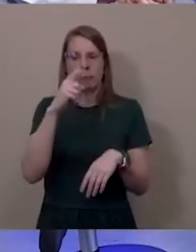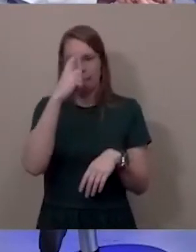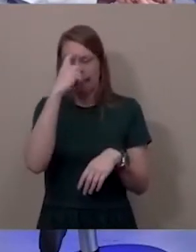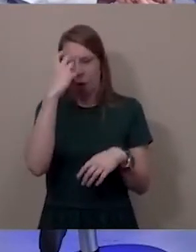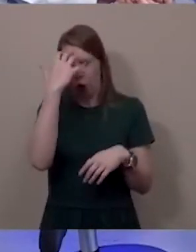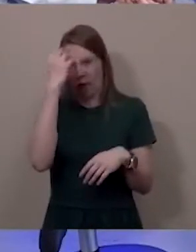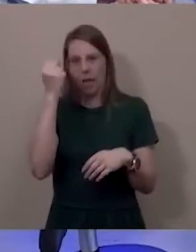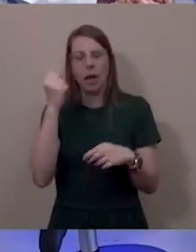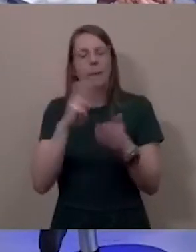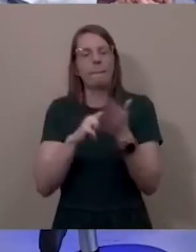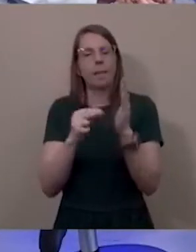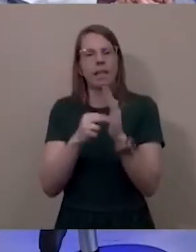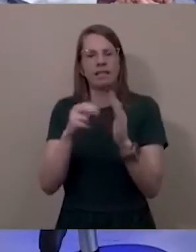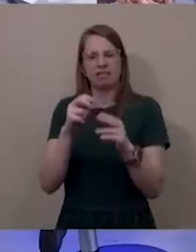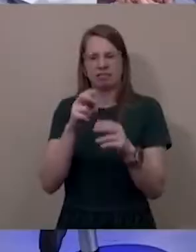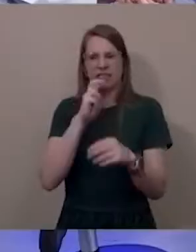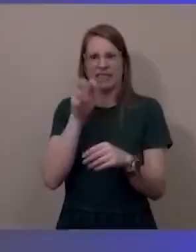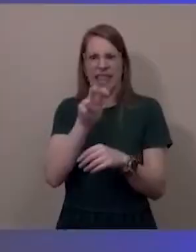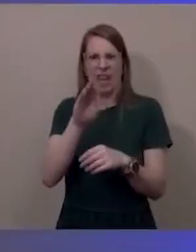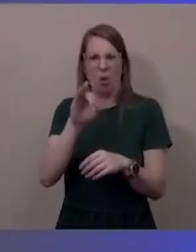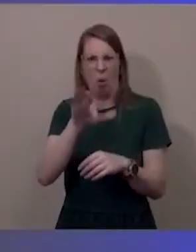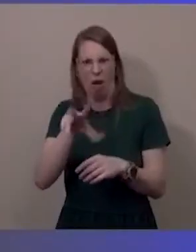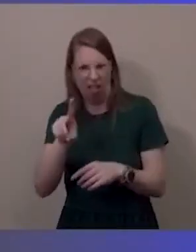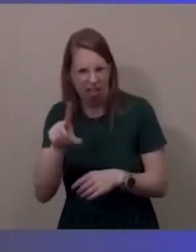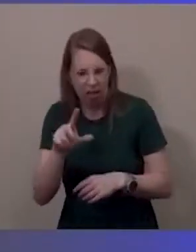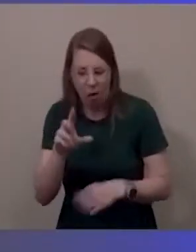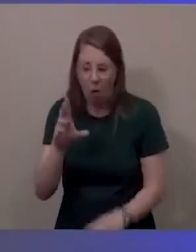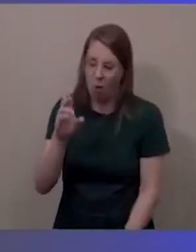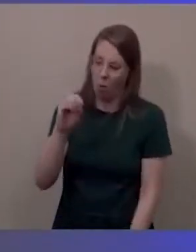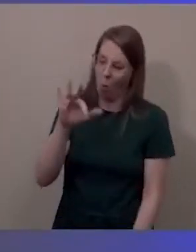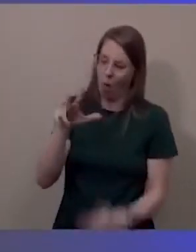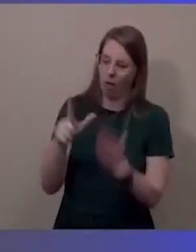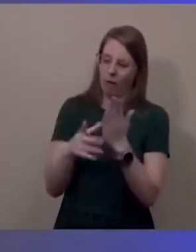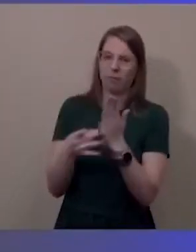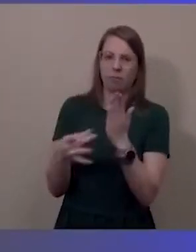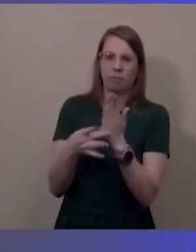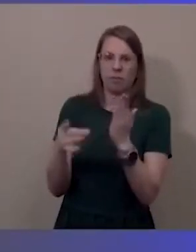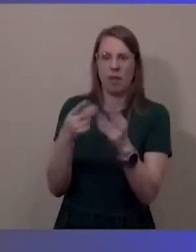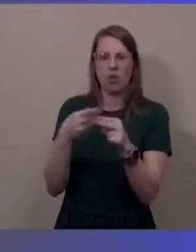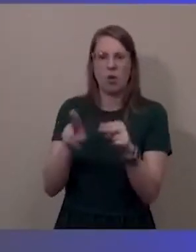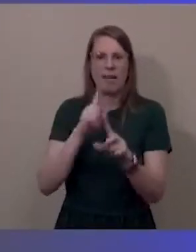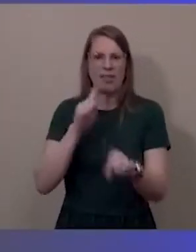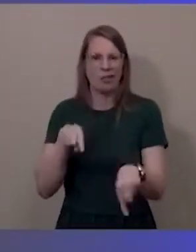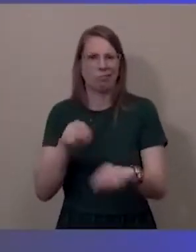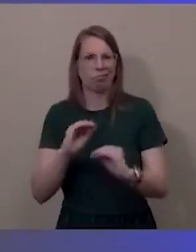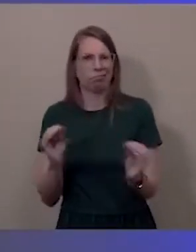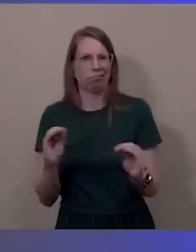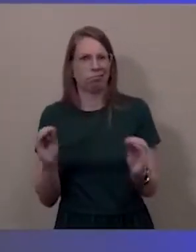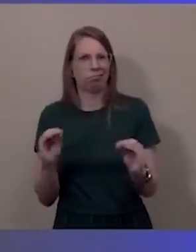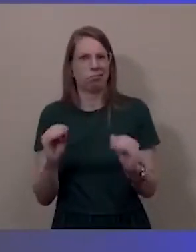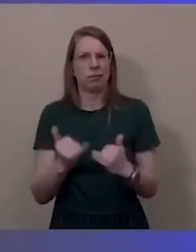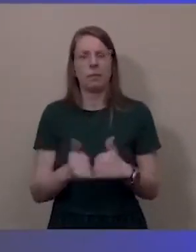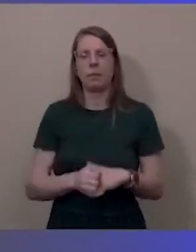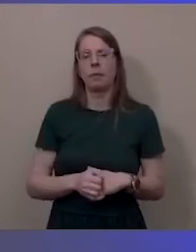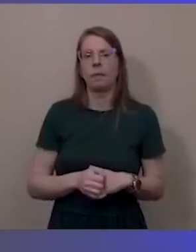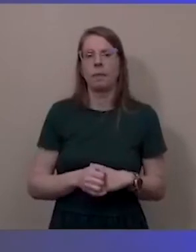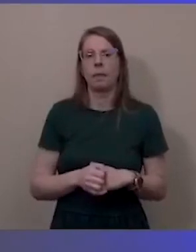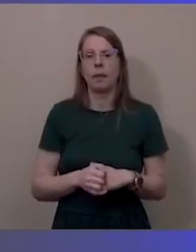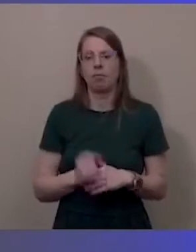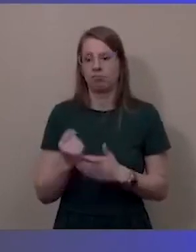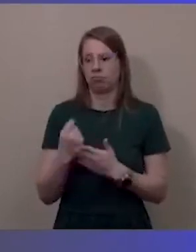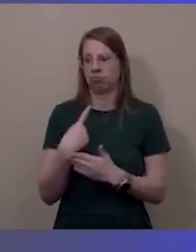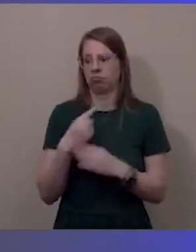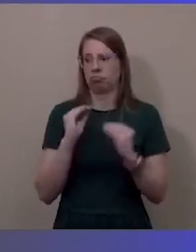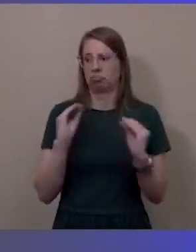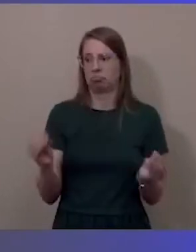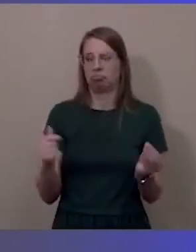there any supplements that you would recommend? So the short answer is no, not yet. And I don't take anything,